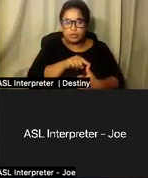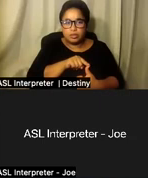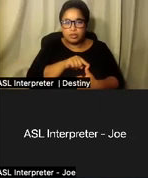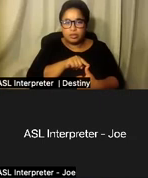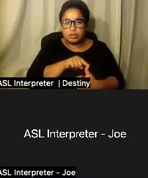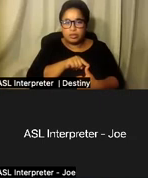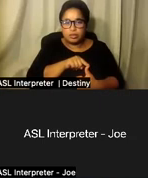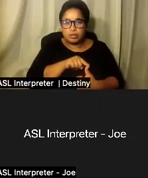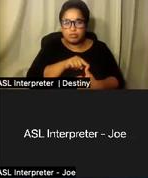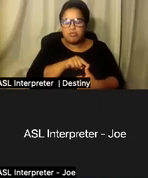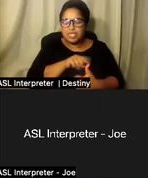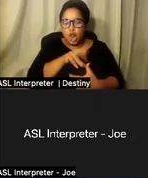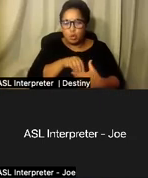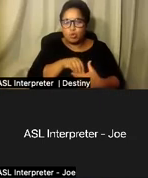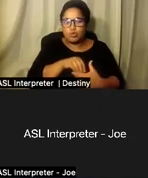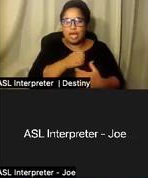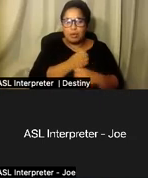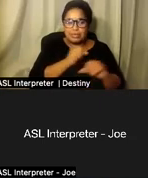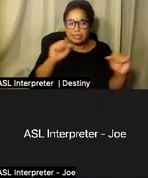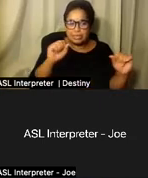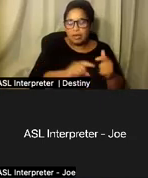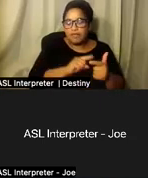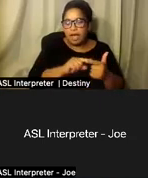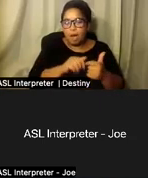how to secure things, how to be safe during earthquakes, how to,